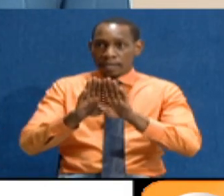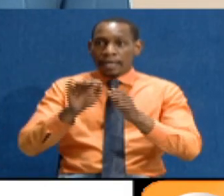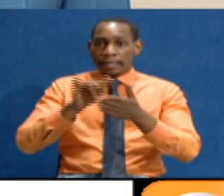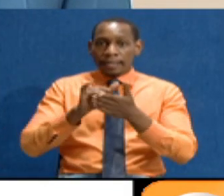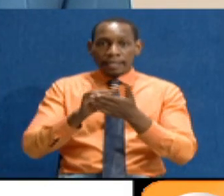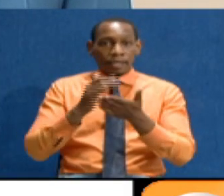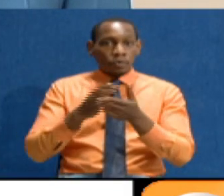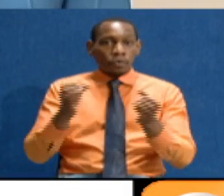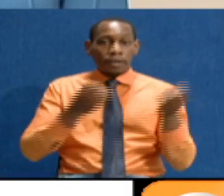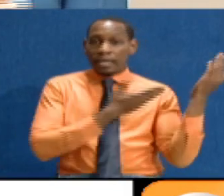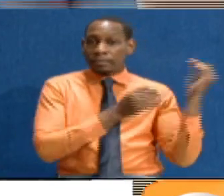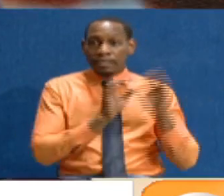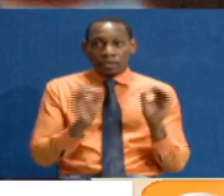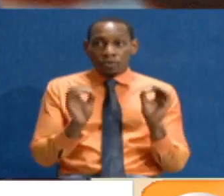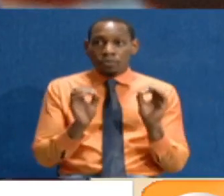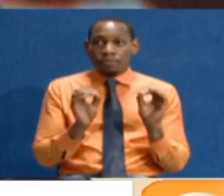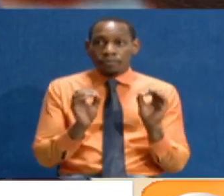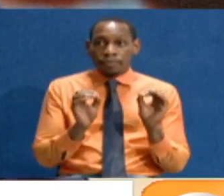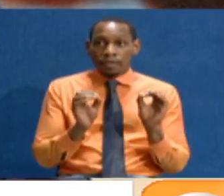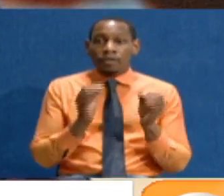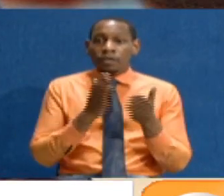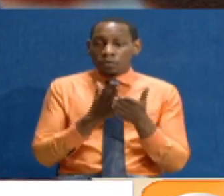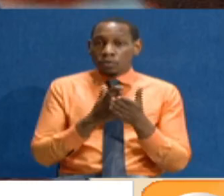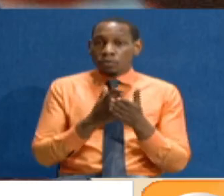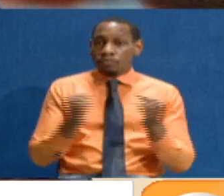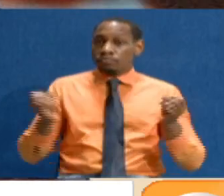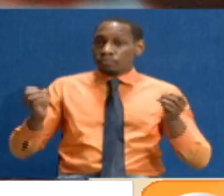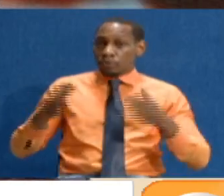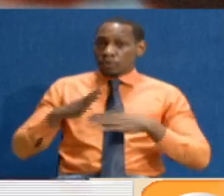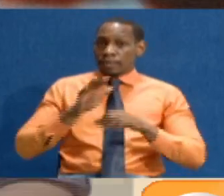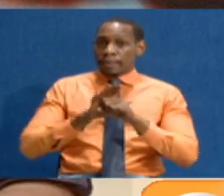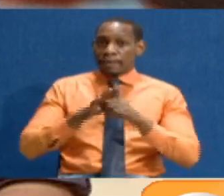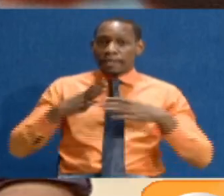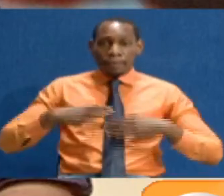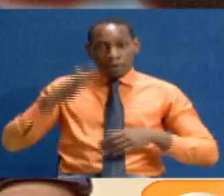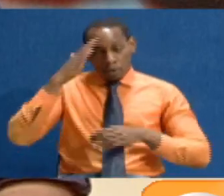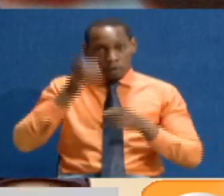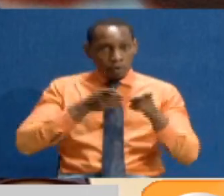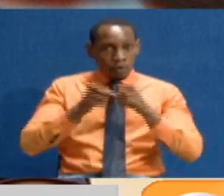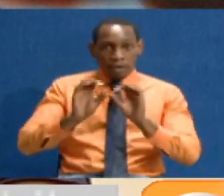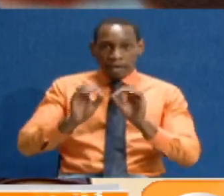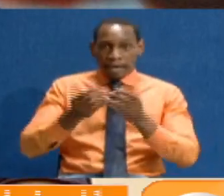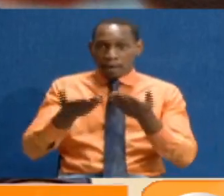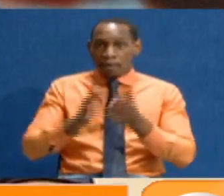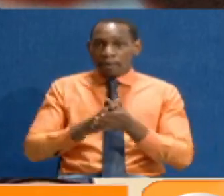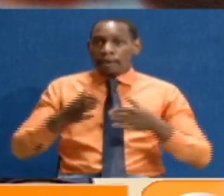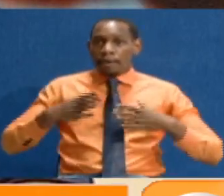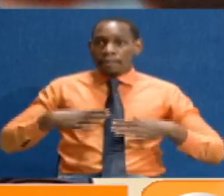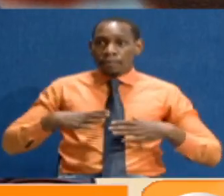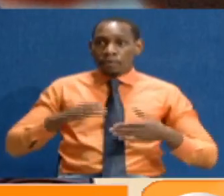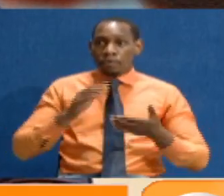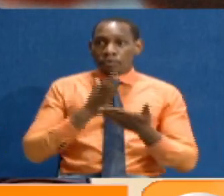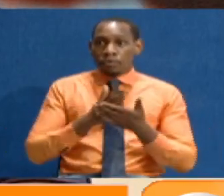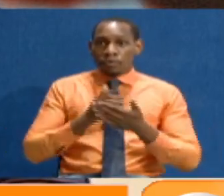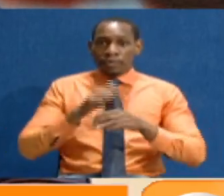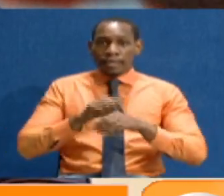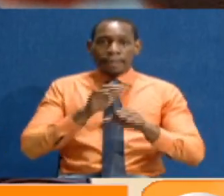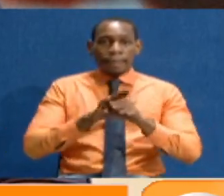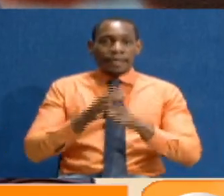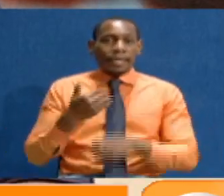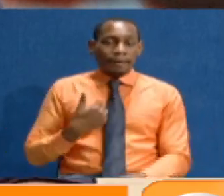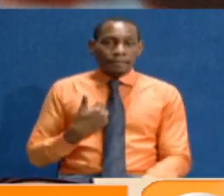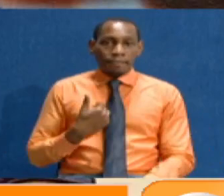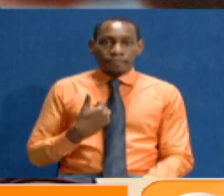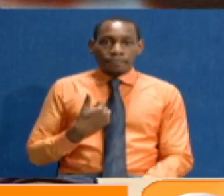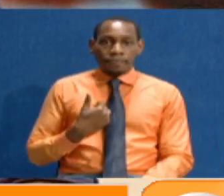was sudden as it was surprising to many people. They didn't know how to handle that. And young people found they had so much time and space in their